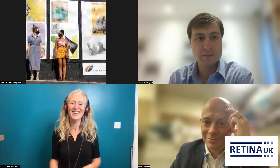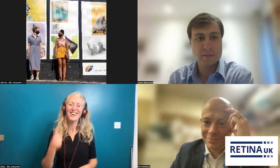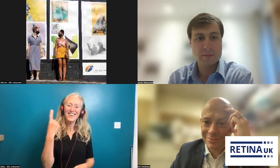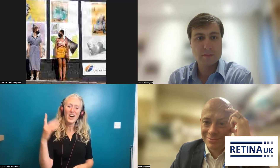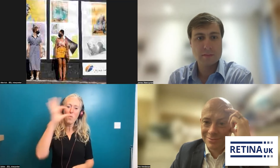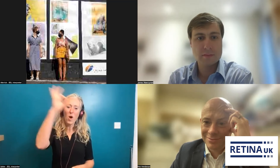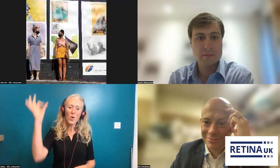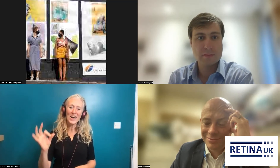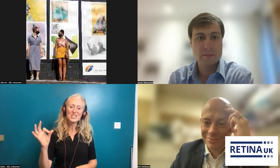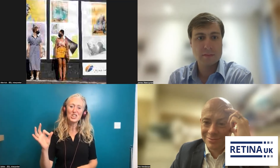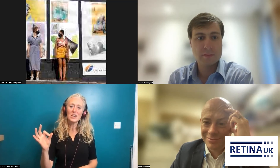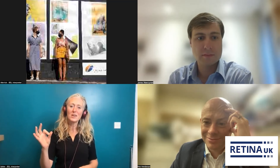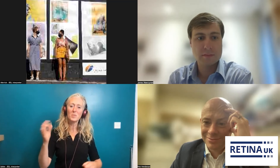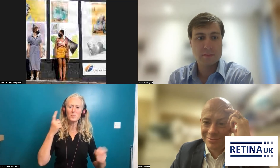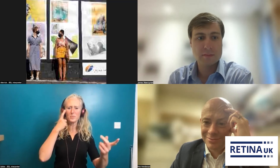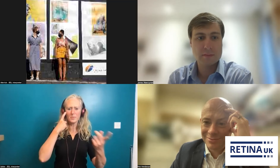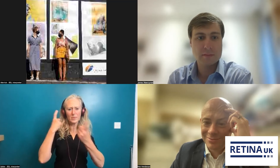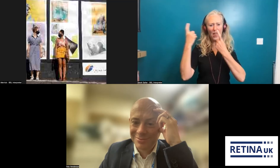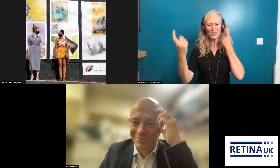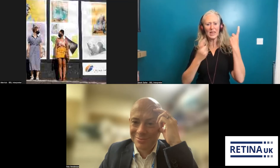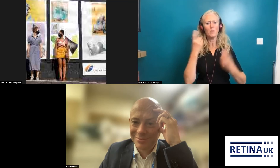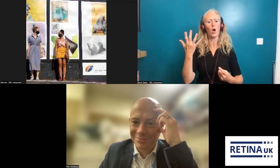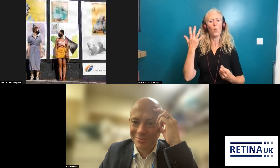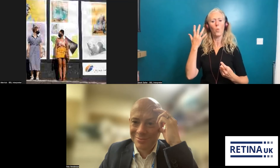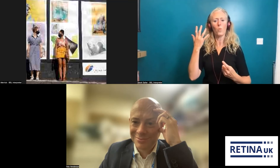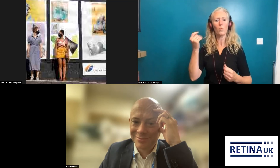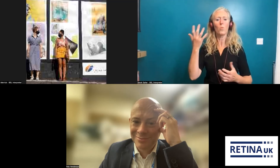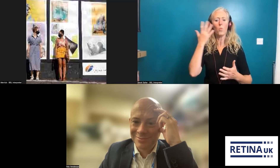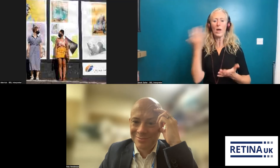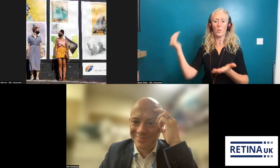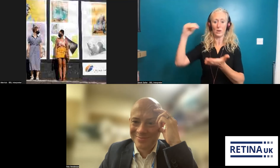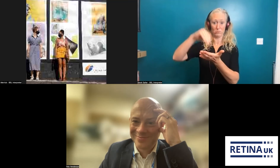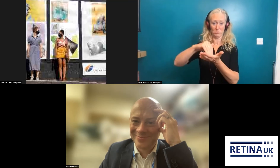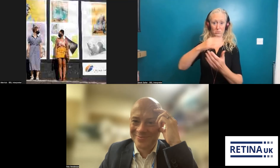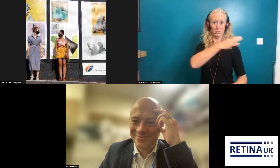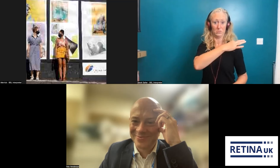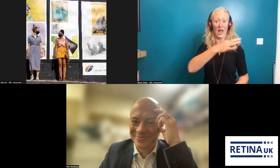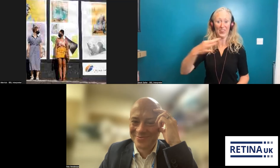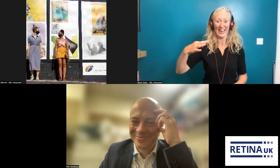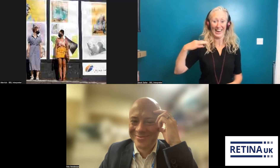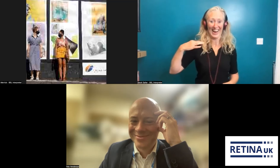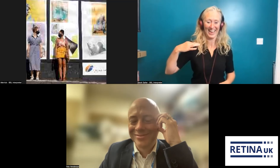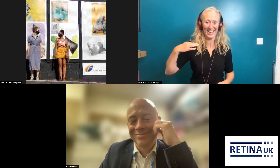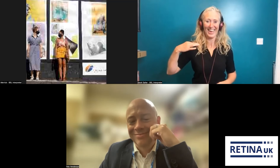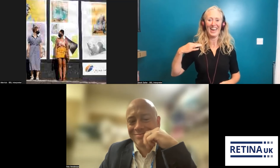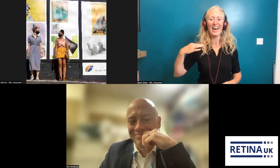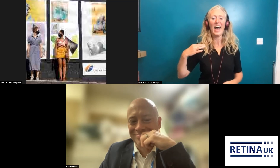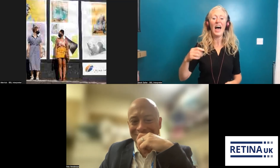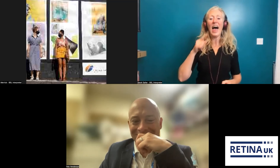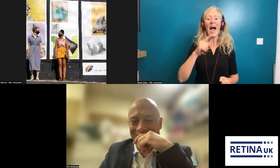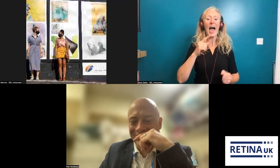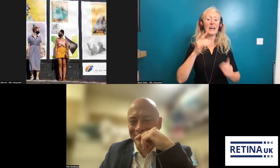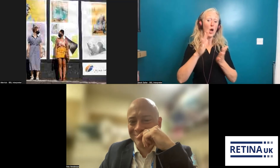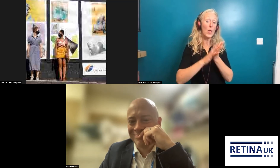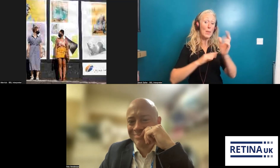thinking about when we come to clinic and we're often peering over your shoulder as parents of children affected by Usher syndrome,